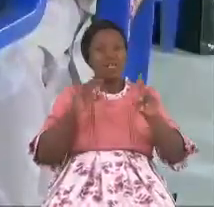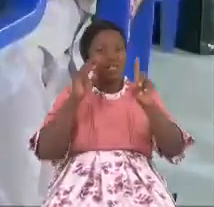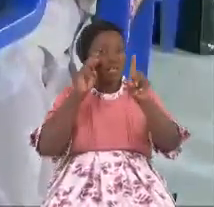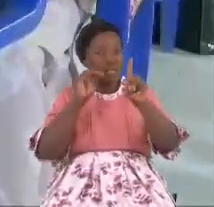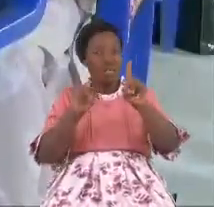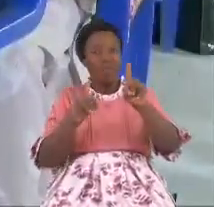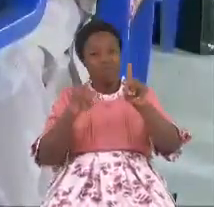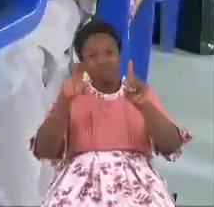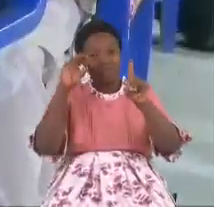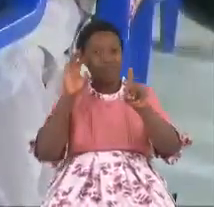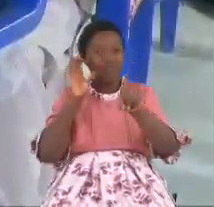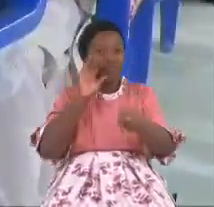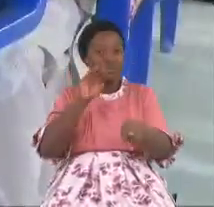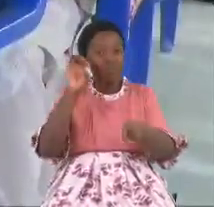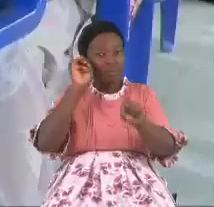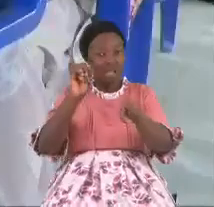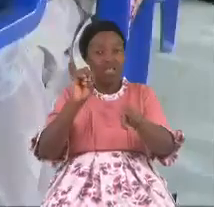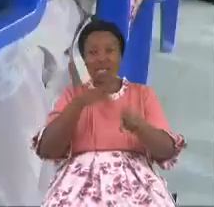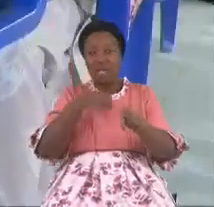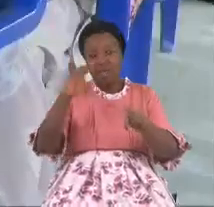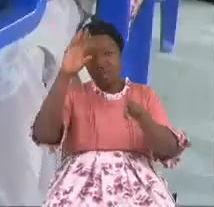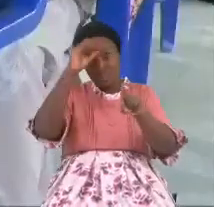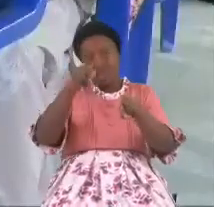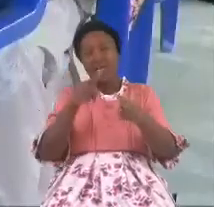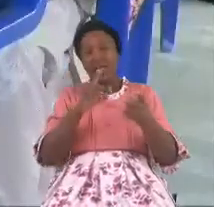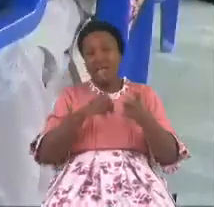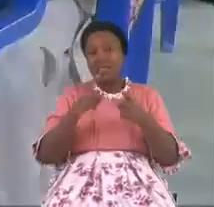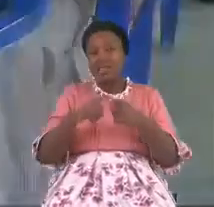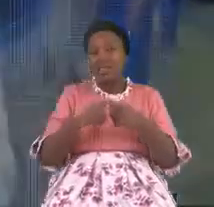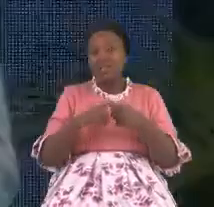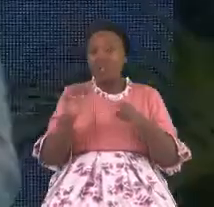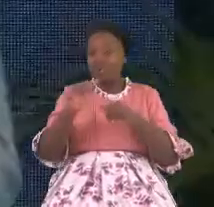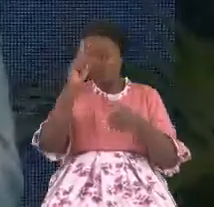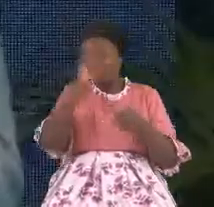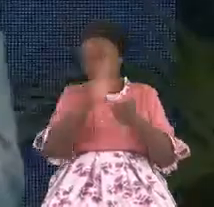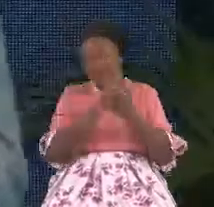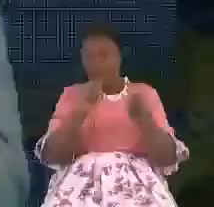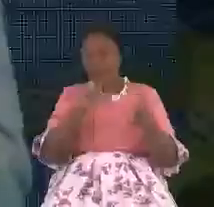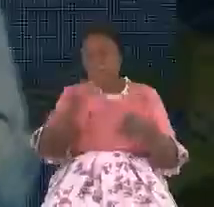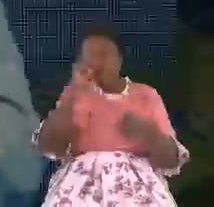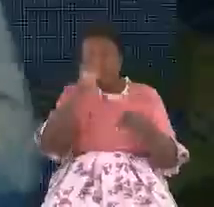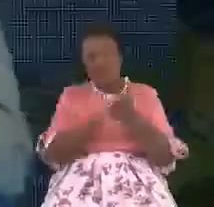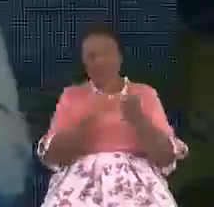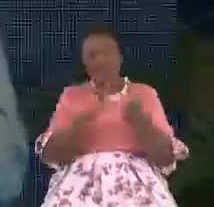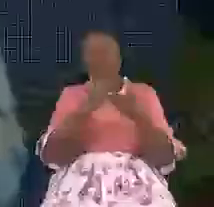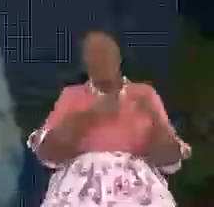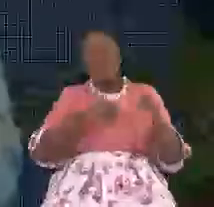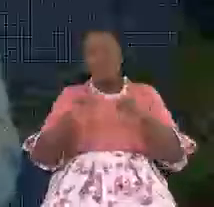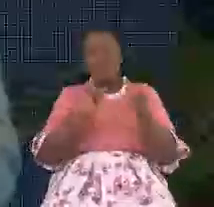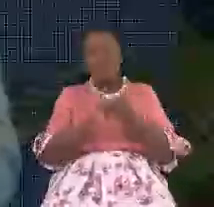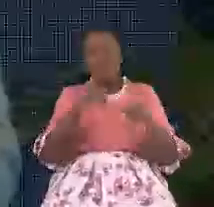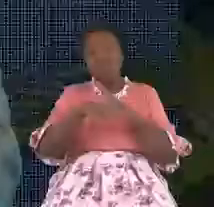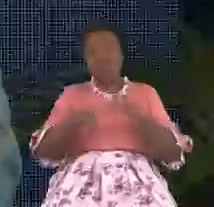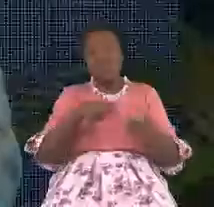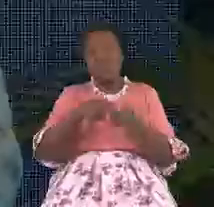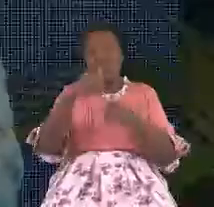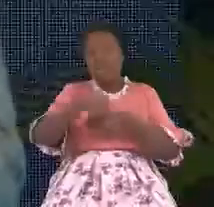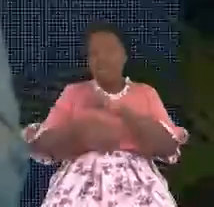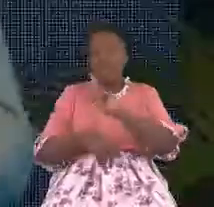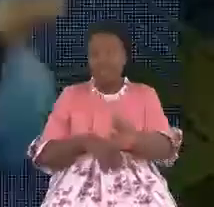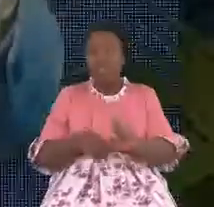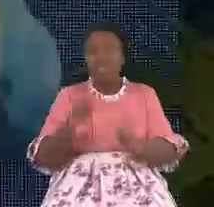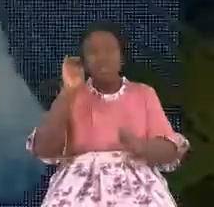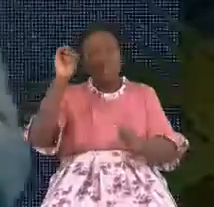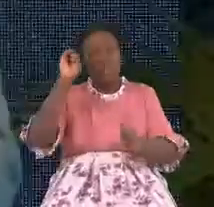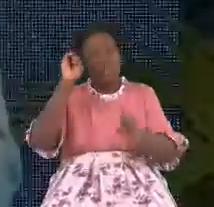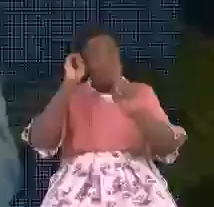believe? Do you know the Lord is going to do that in your life tonight? He will forgive you. He